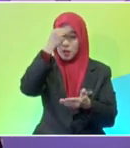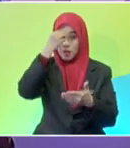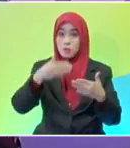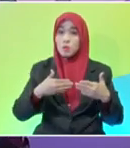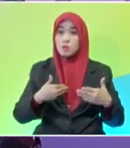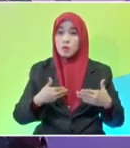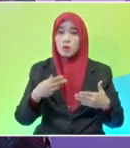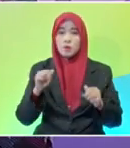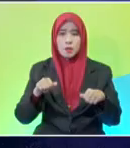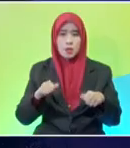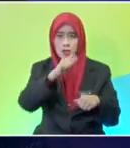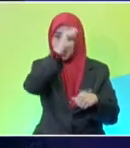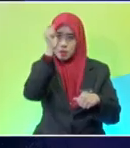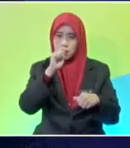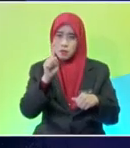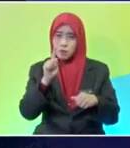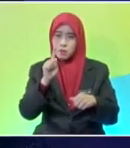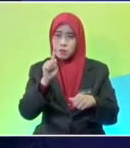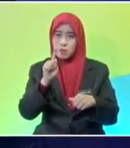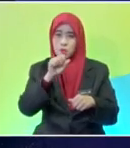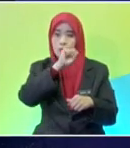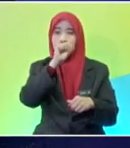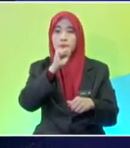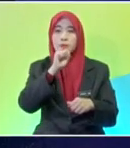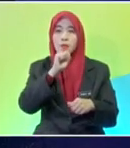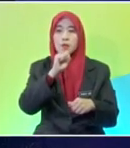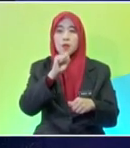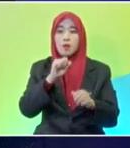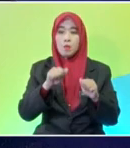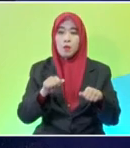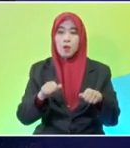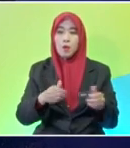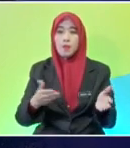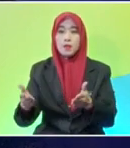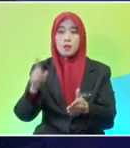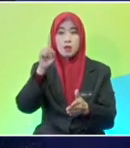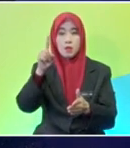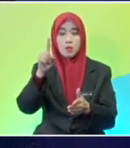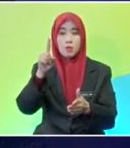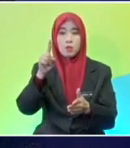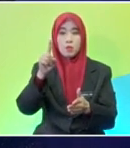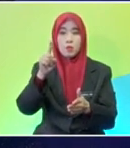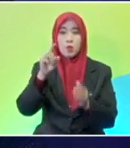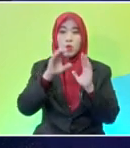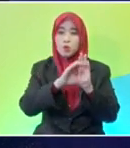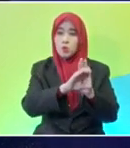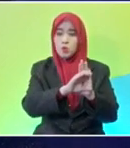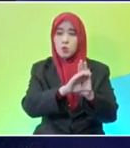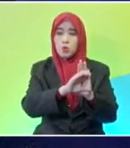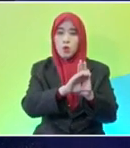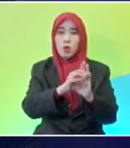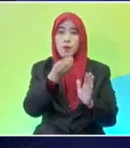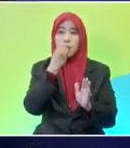you one question, Shafika? Oh, sure, Ms. Dewi. I'll try to answer. Okay, maybe you can give me some other Malaysian foods that you really love to have.